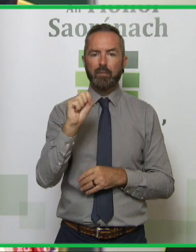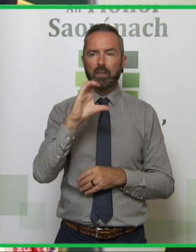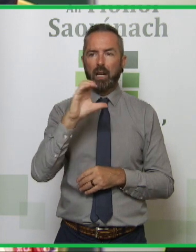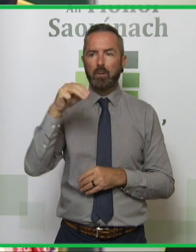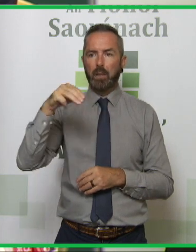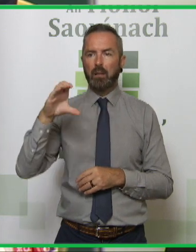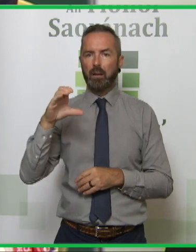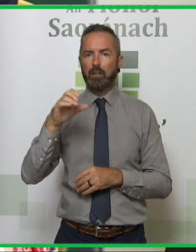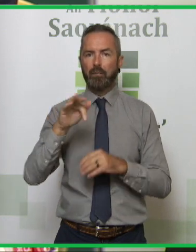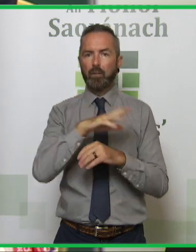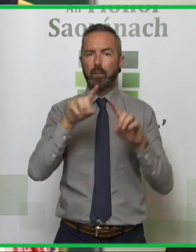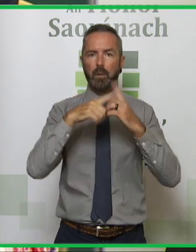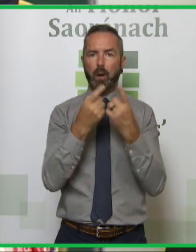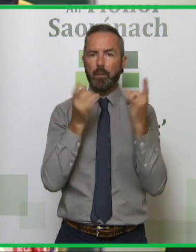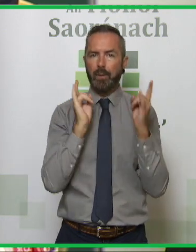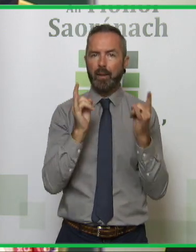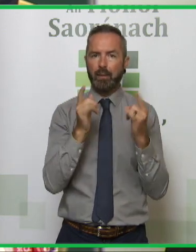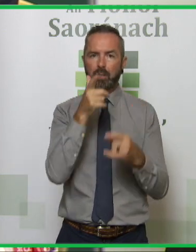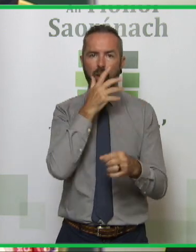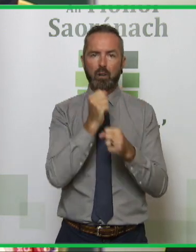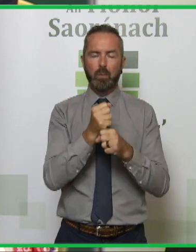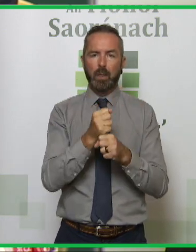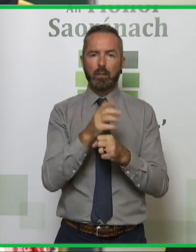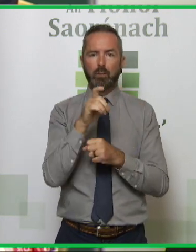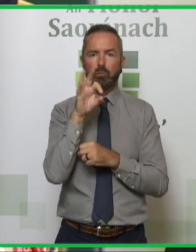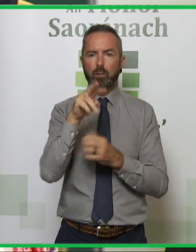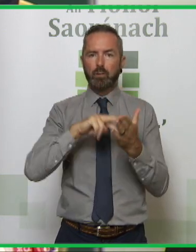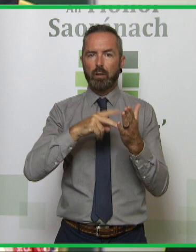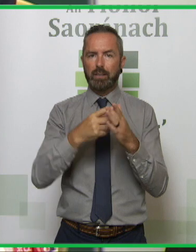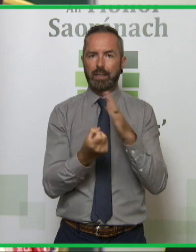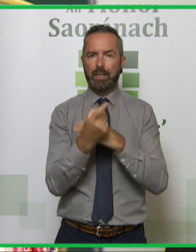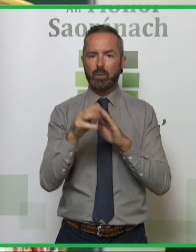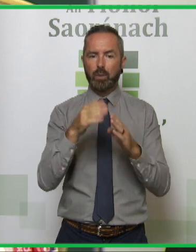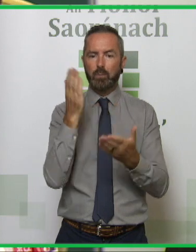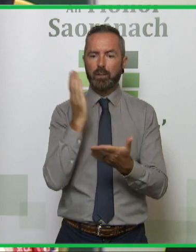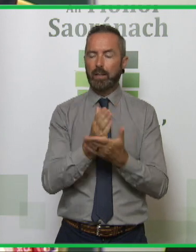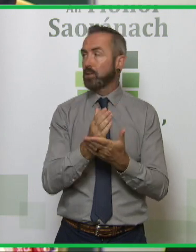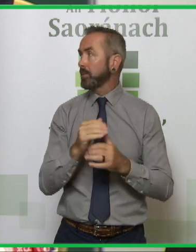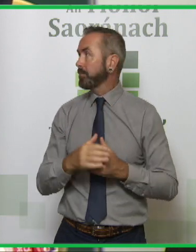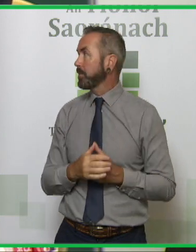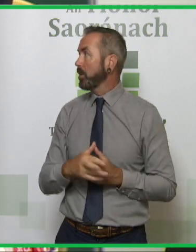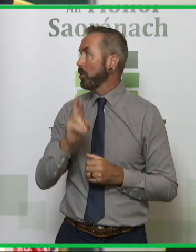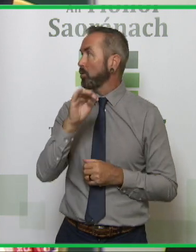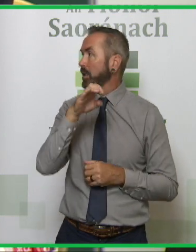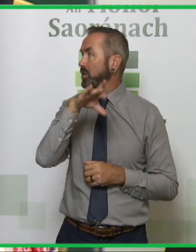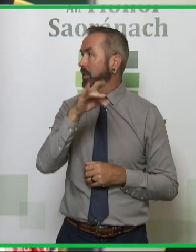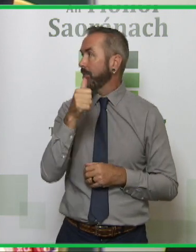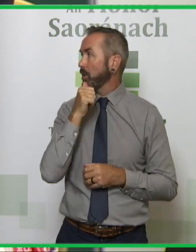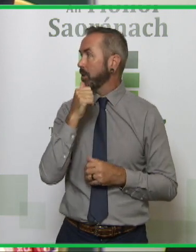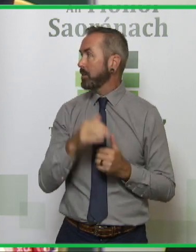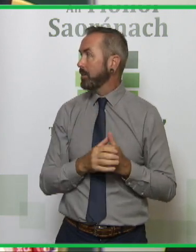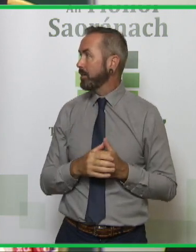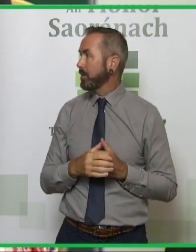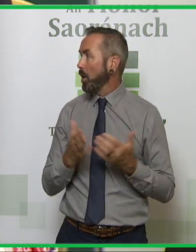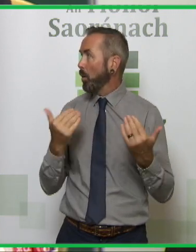Department of Health, setting out under the drug strategy the issues around prevention. And I think Richie is the podium first. Richie, you're very welcome, and